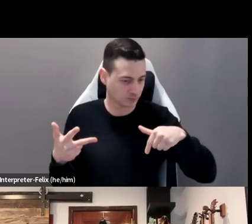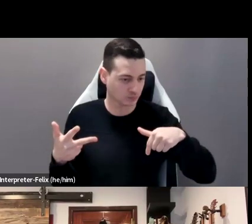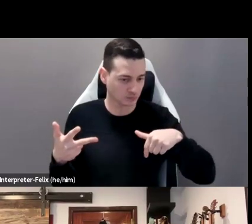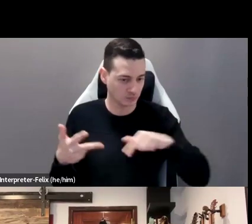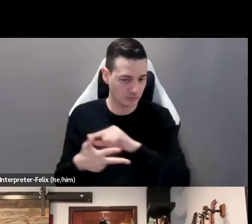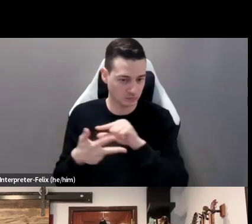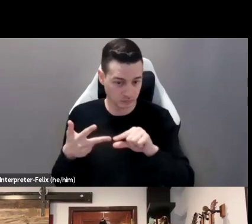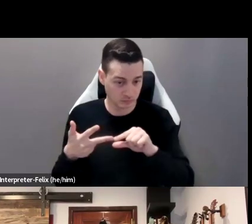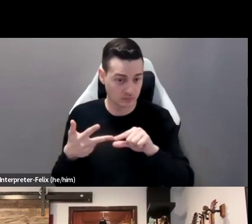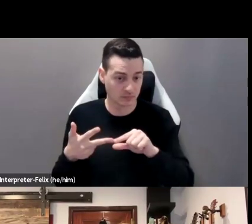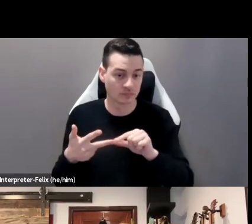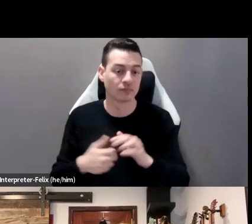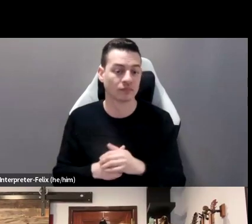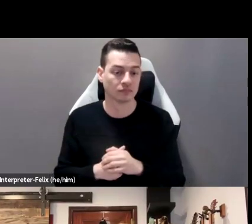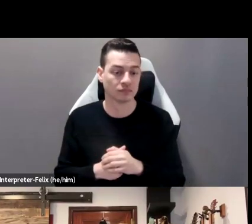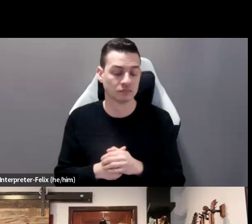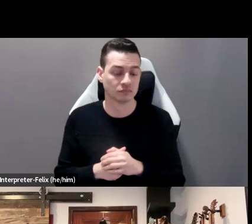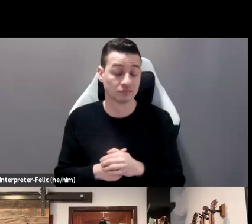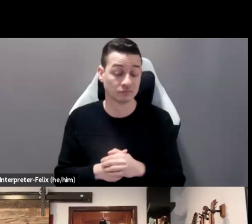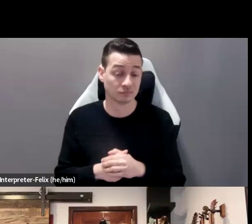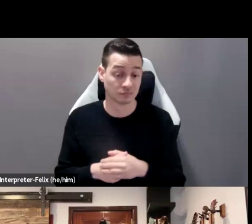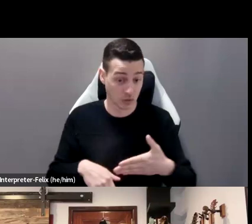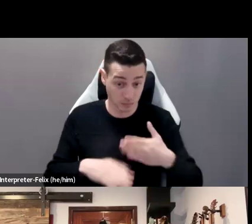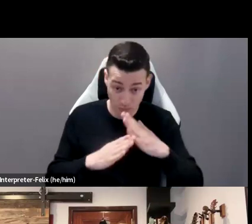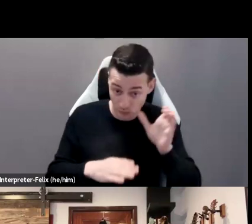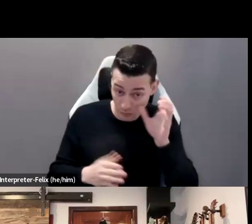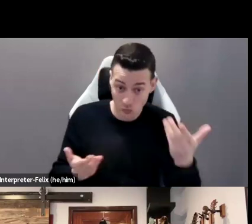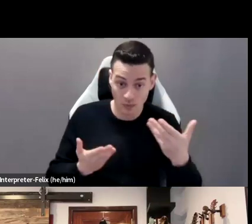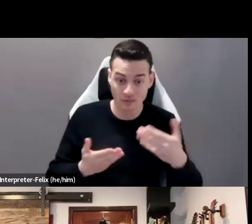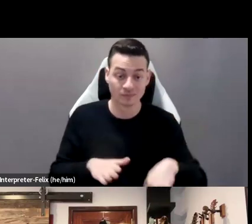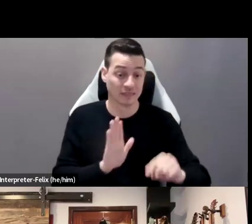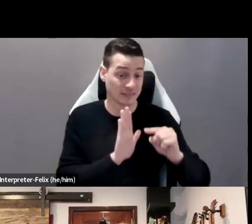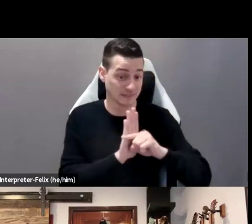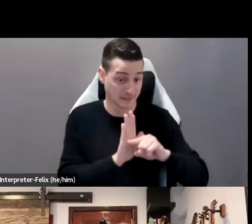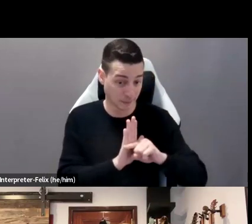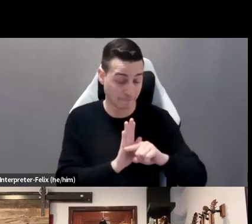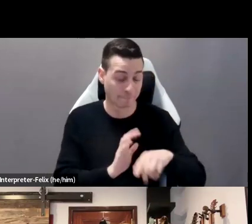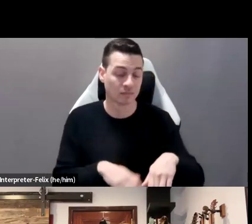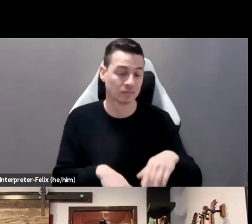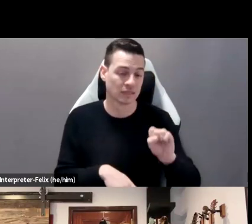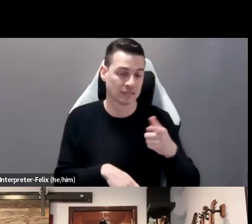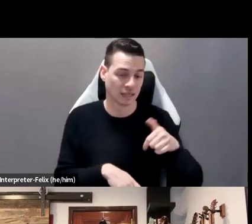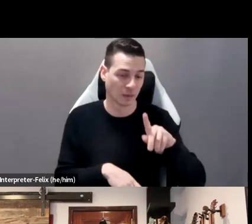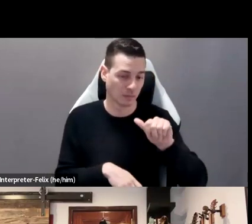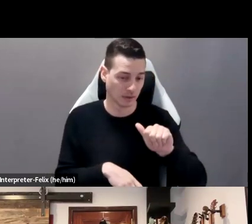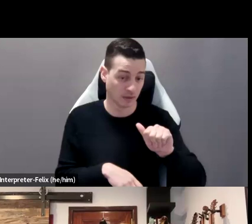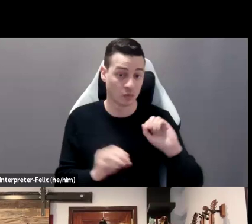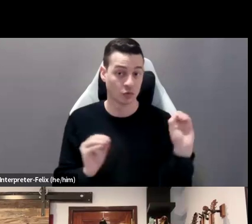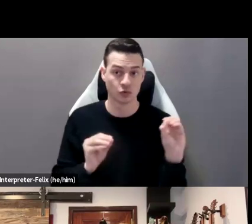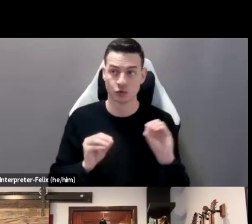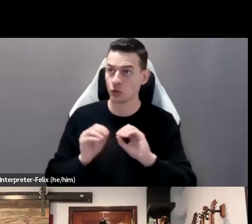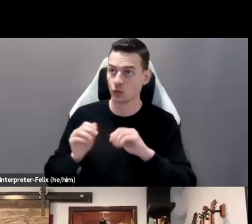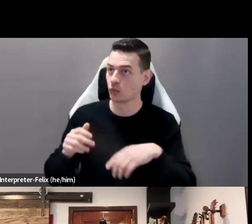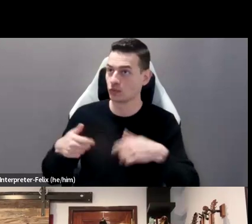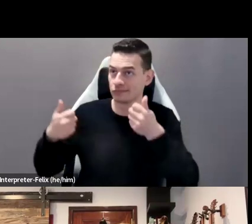of the barriers we've heard are stigma, so there's no signage. So how does a student see the